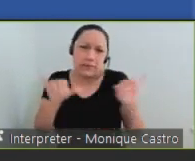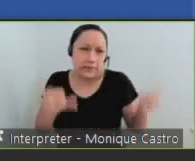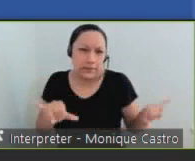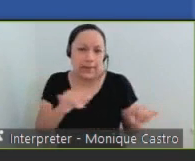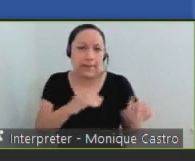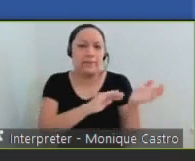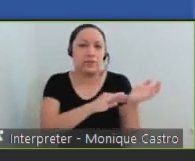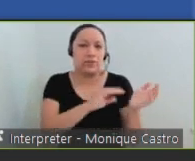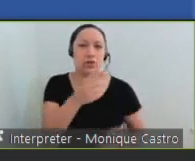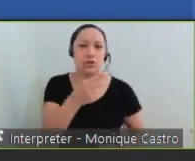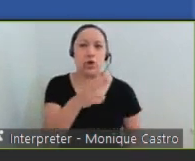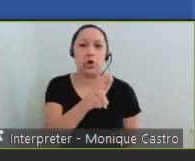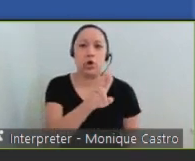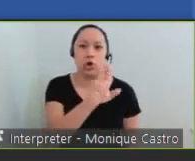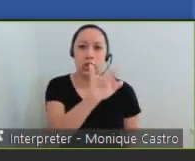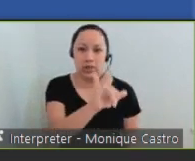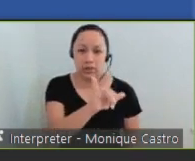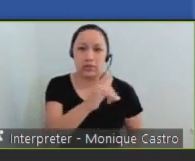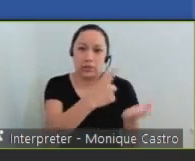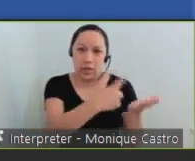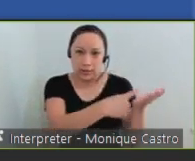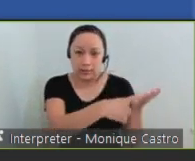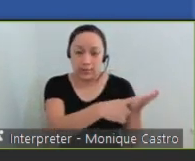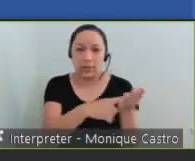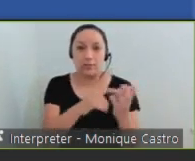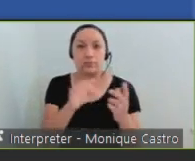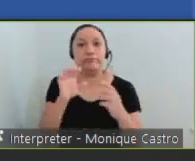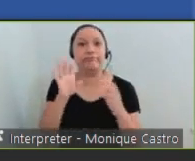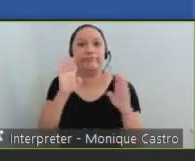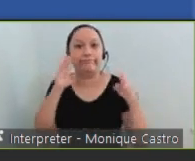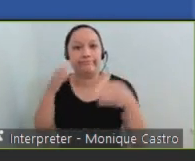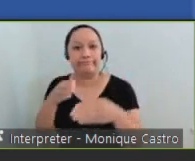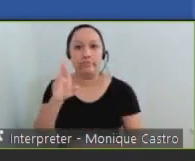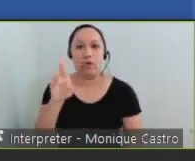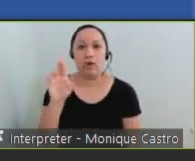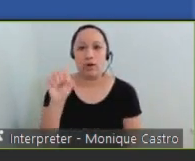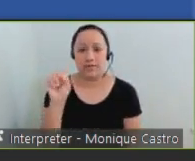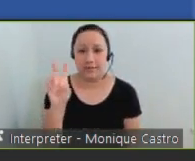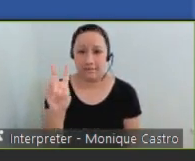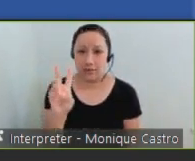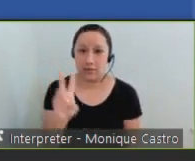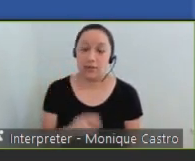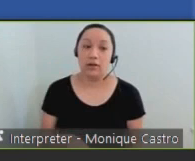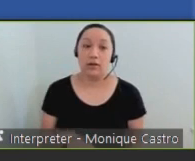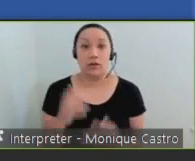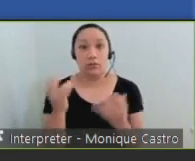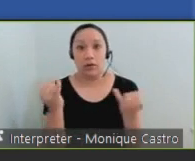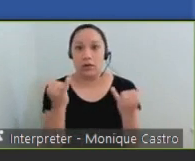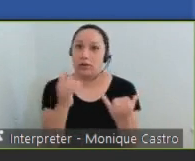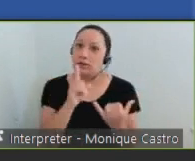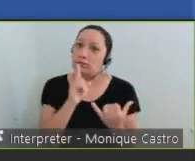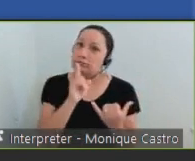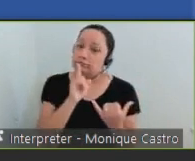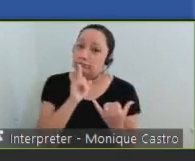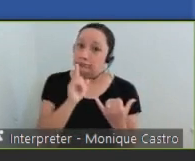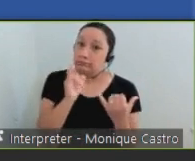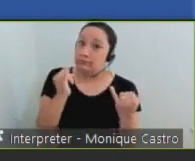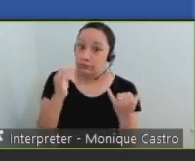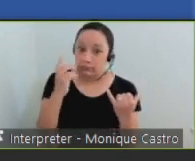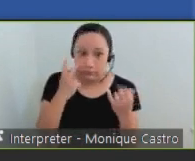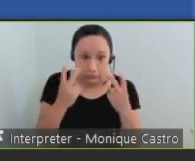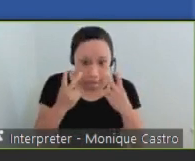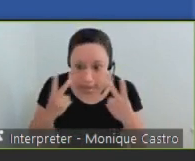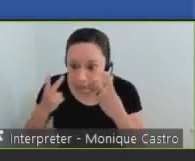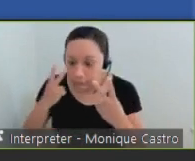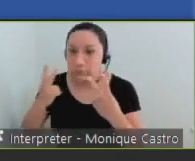talked about, particularly as it relates to RSV. To put it mildly, we are seeing a very early and intense start